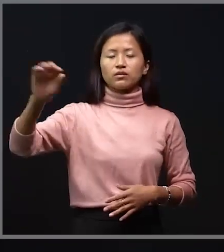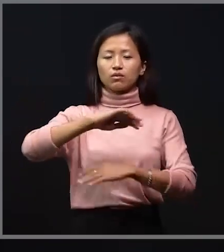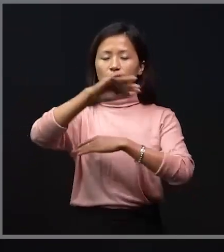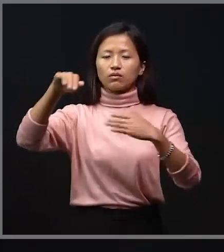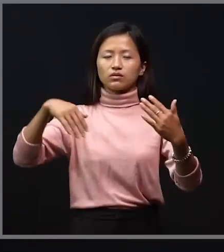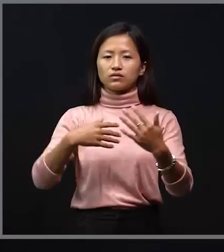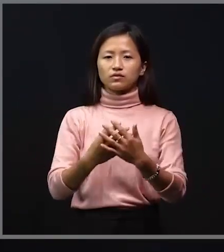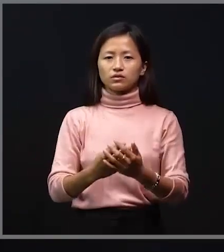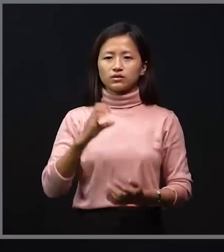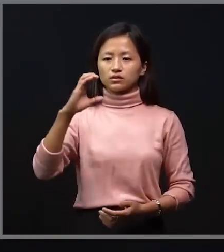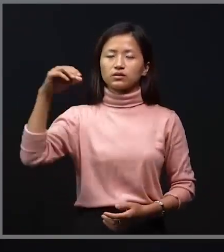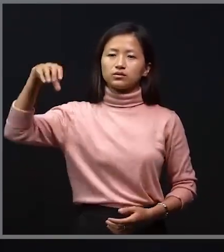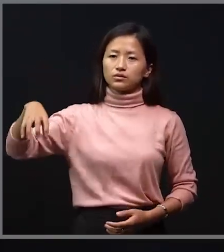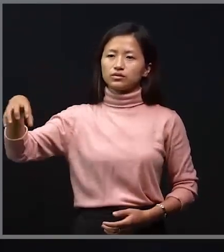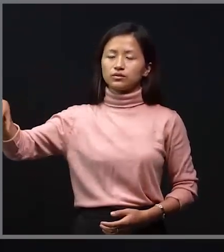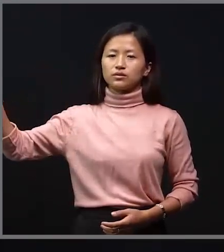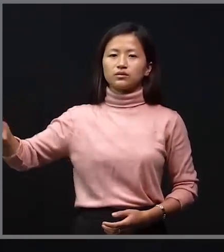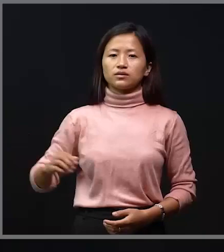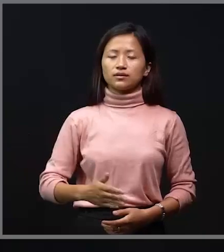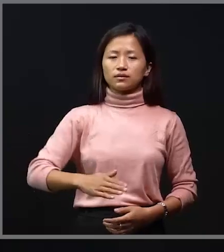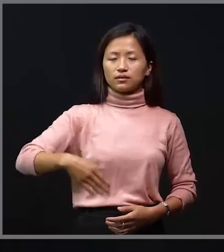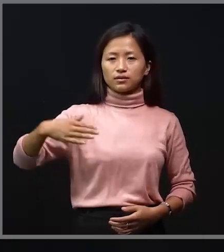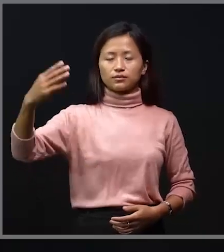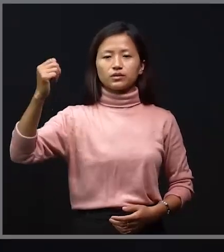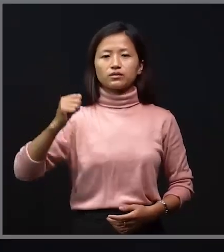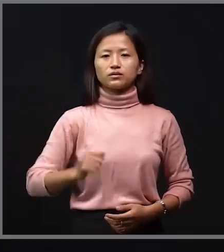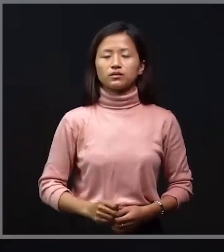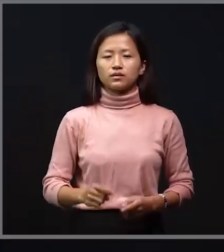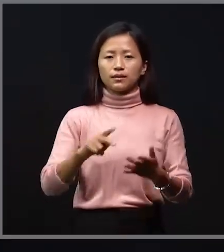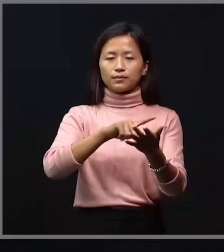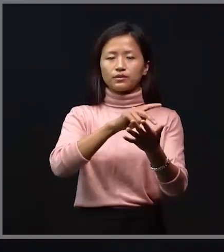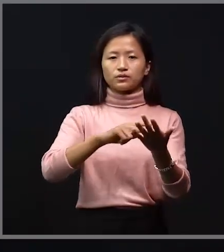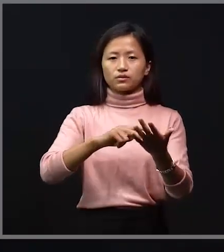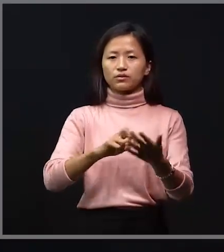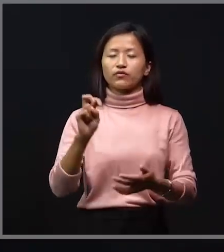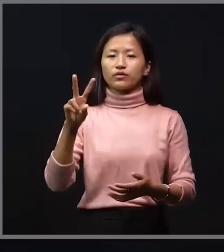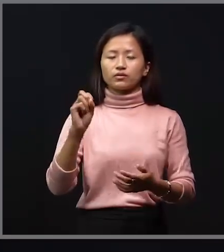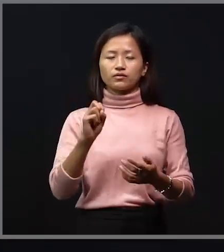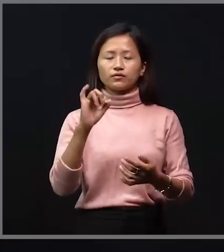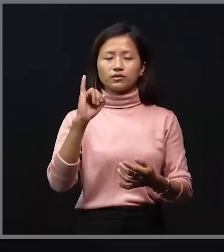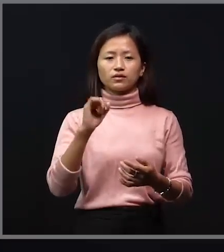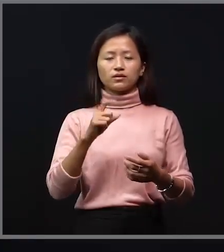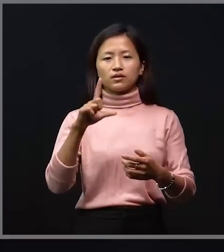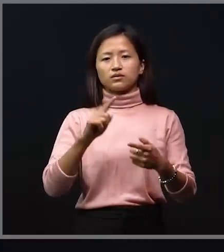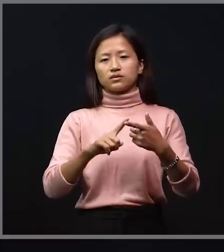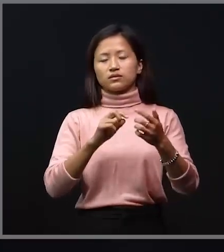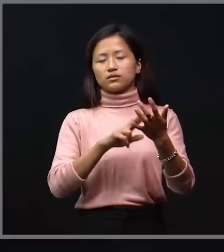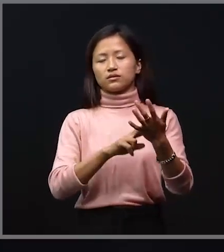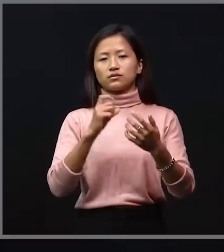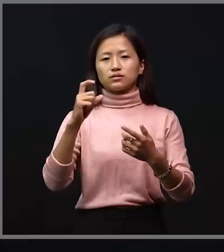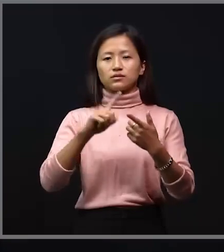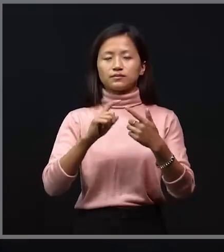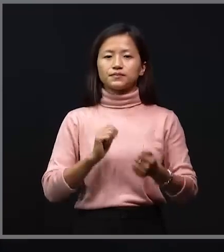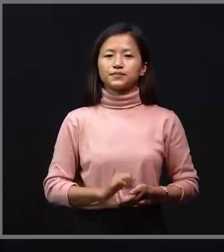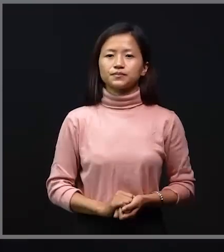over the country. Okay, and in the later part, it also became very violent. Okay, the movement became very violent because